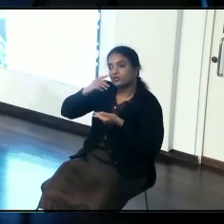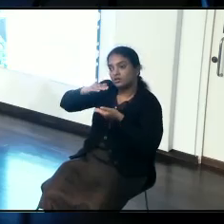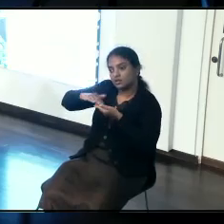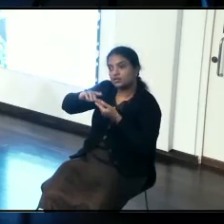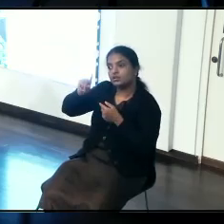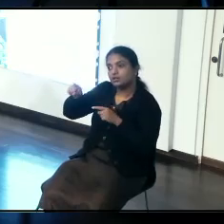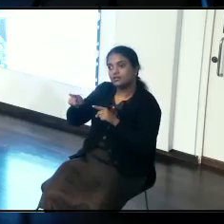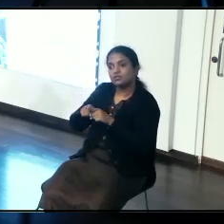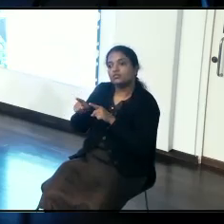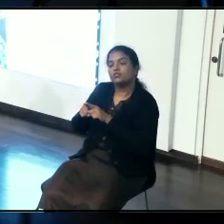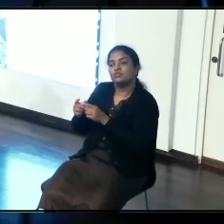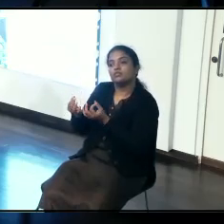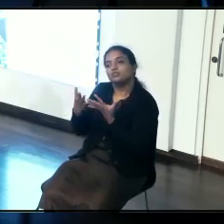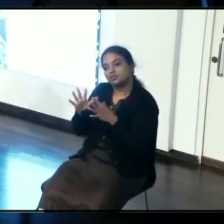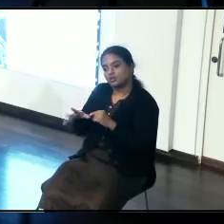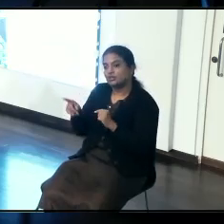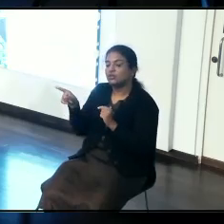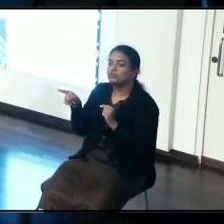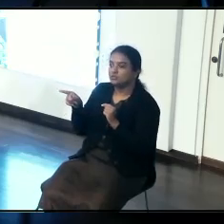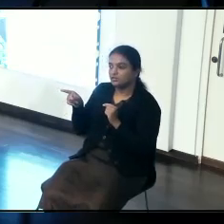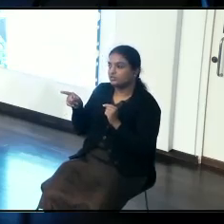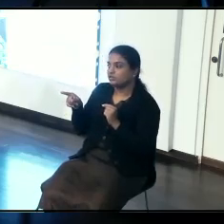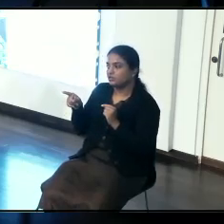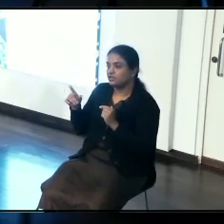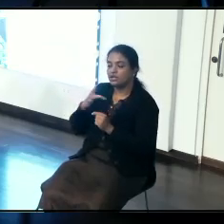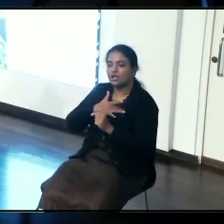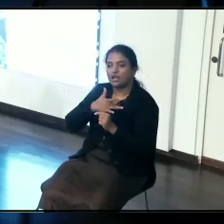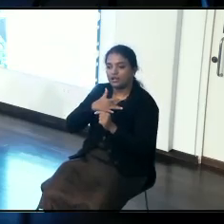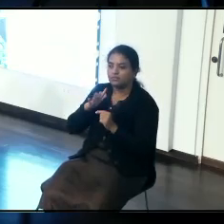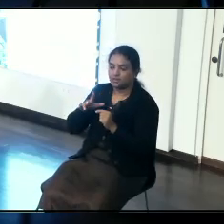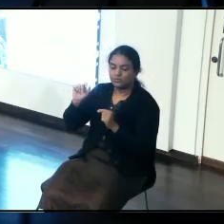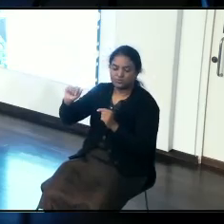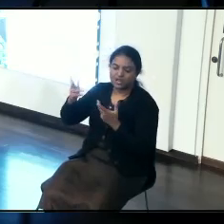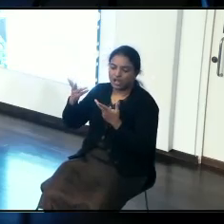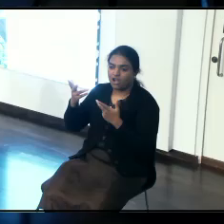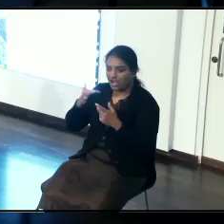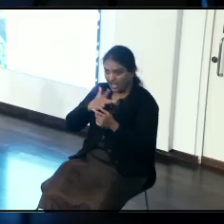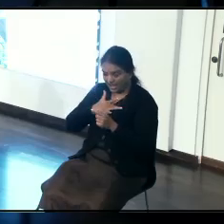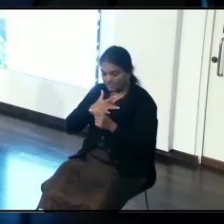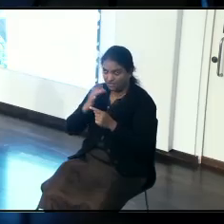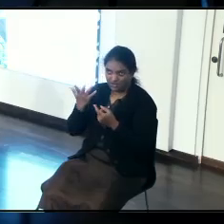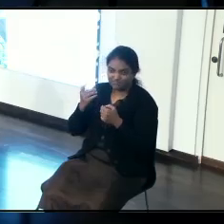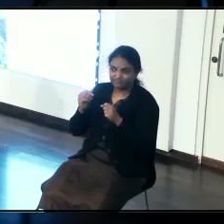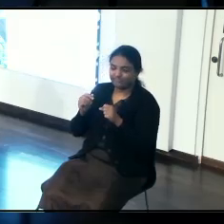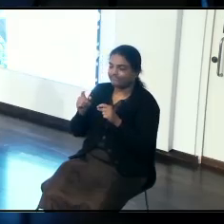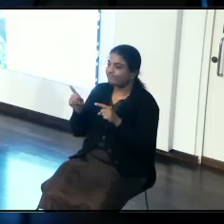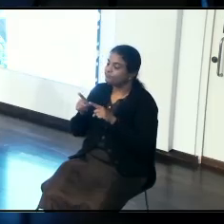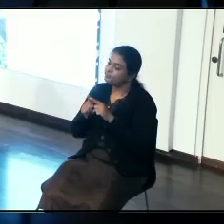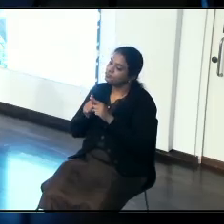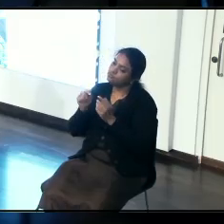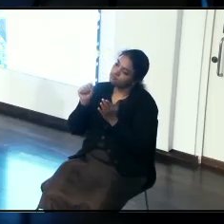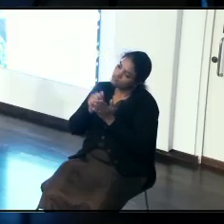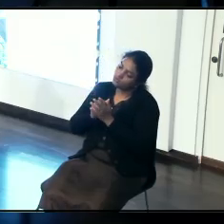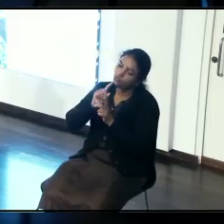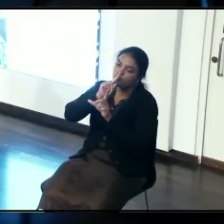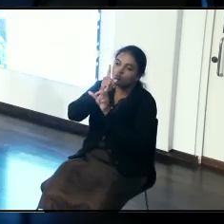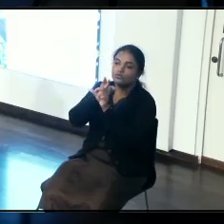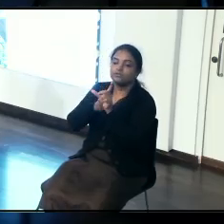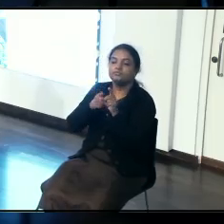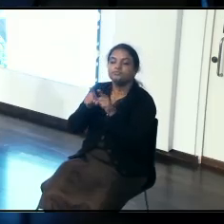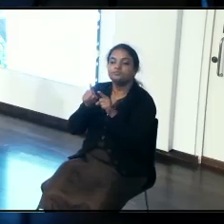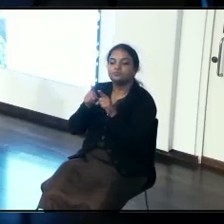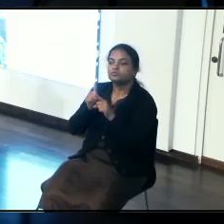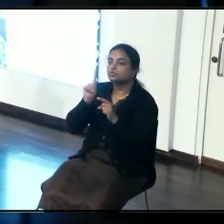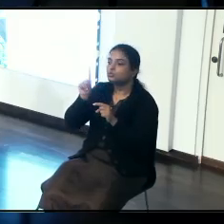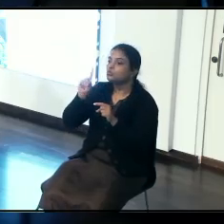really excellent, I'll say habit, but it's just hard work. She prints every year. She'll compile like 100 family